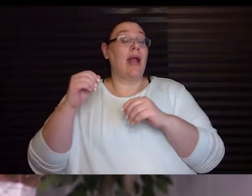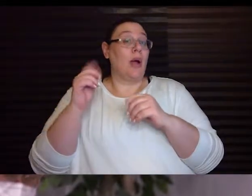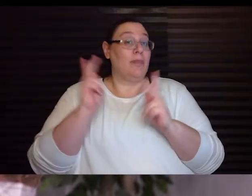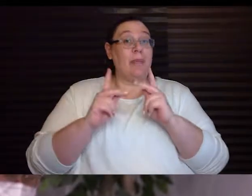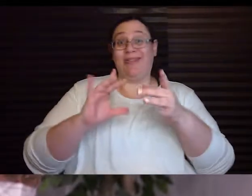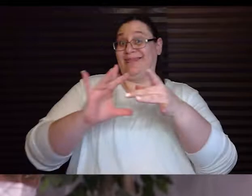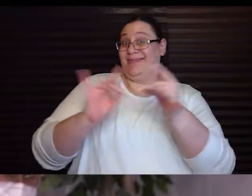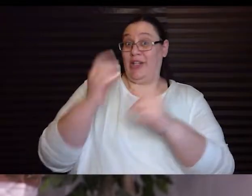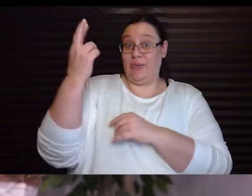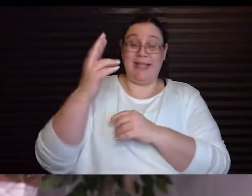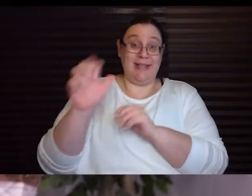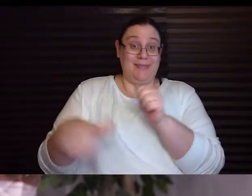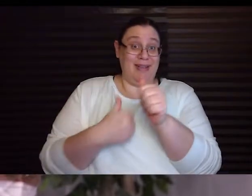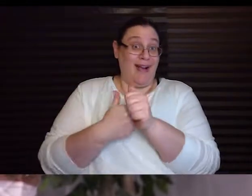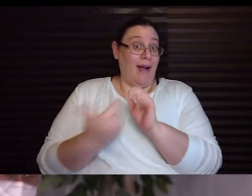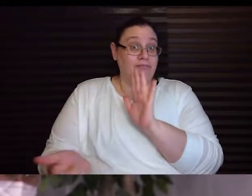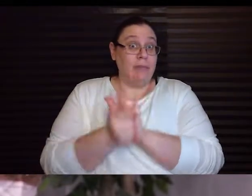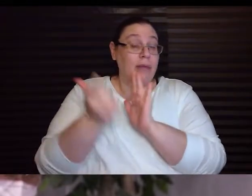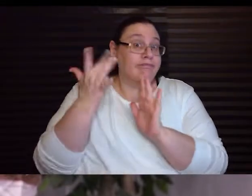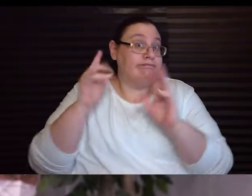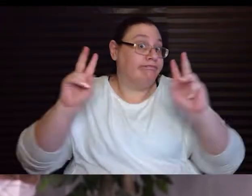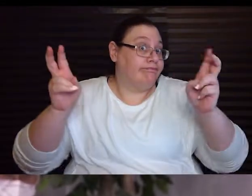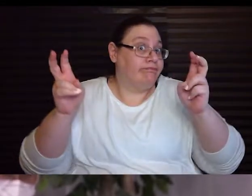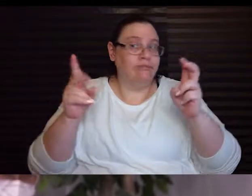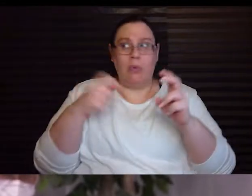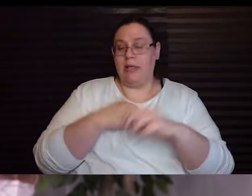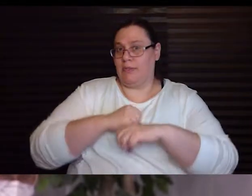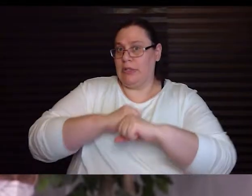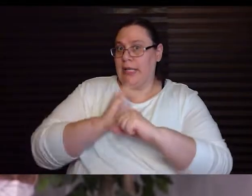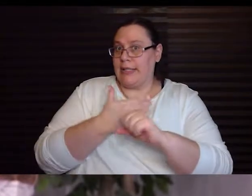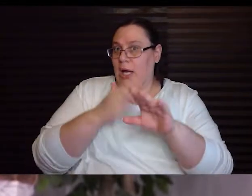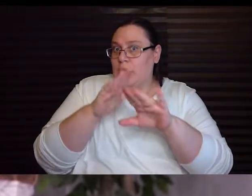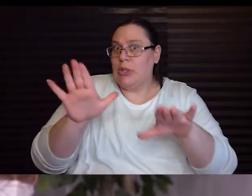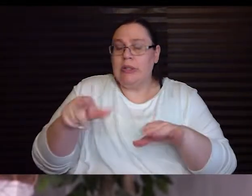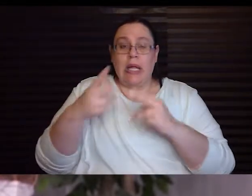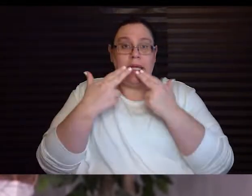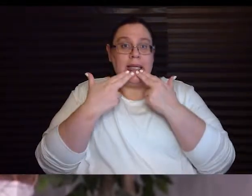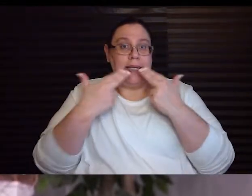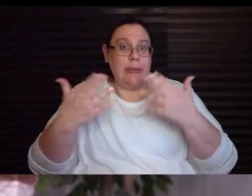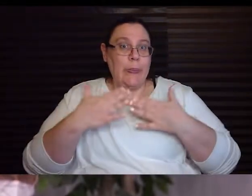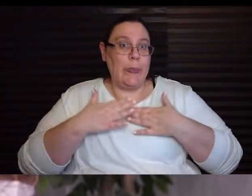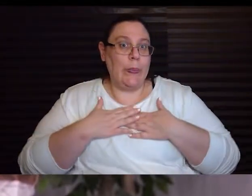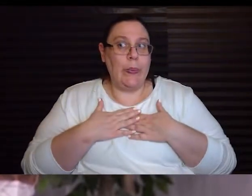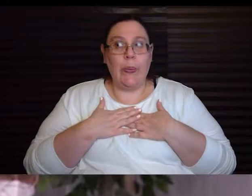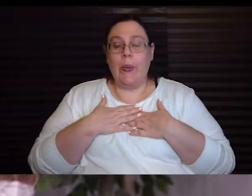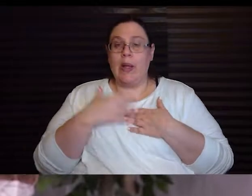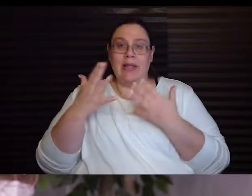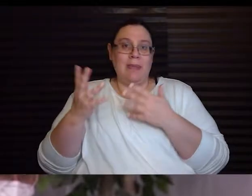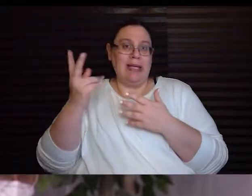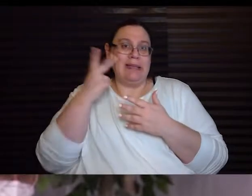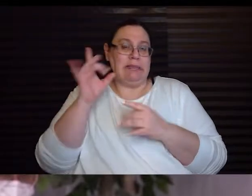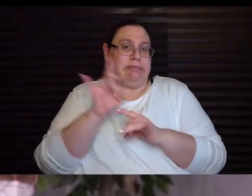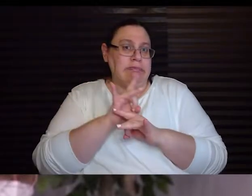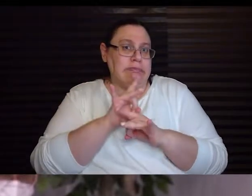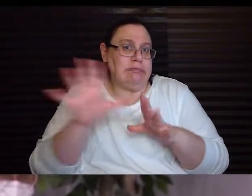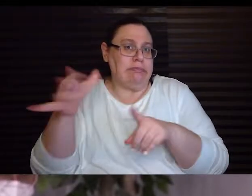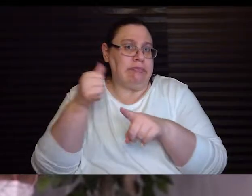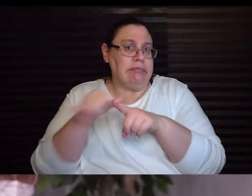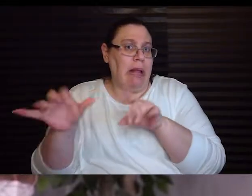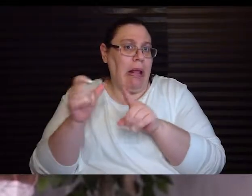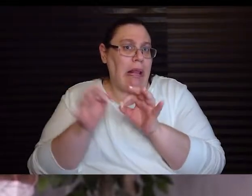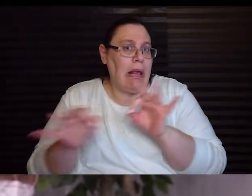rationale for these book bans is the need to protect our children's innocence, lest they encounter vulgar